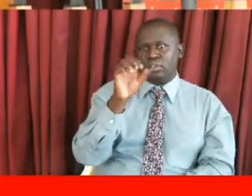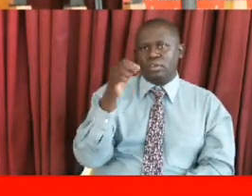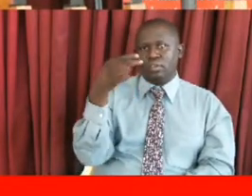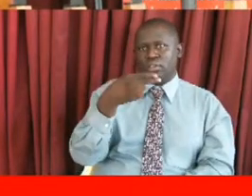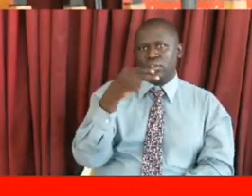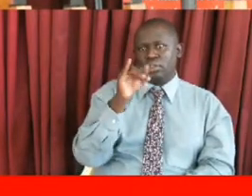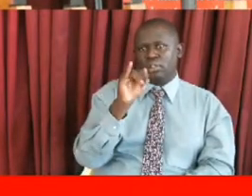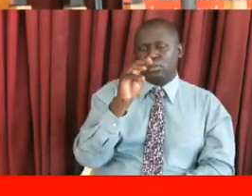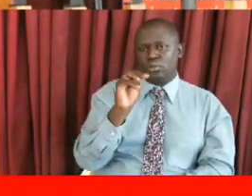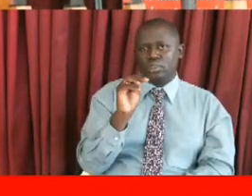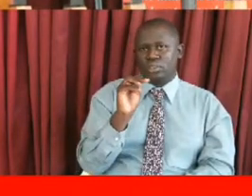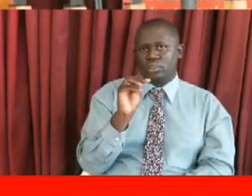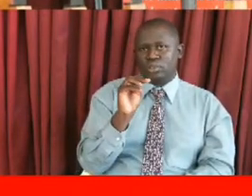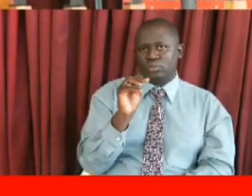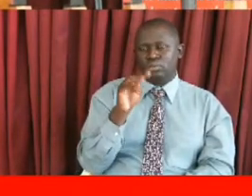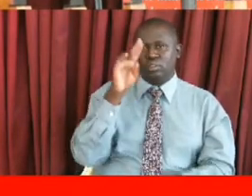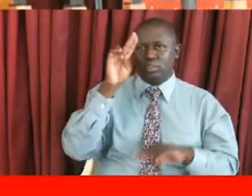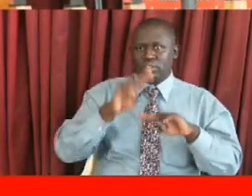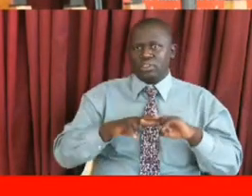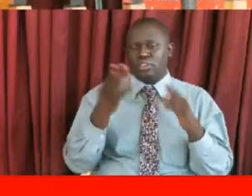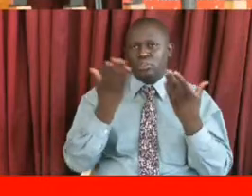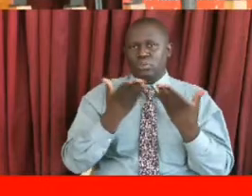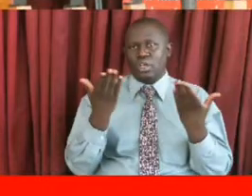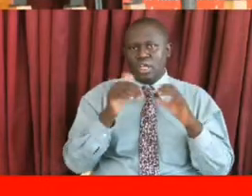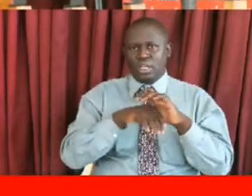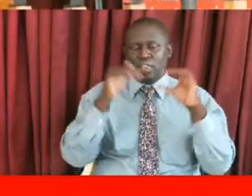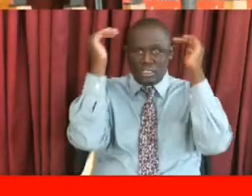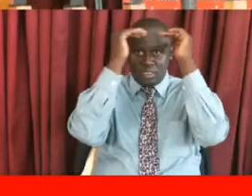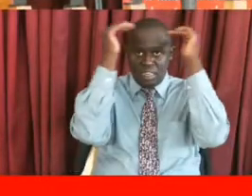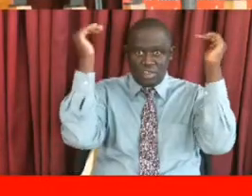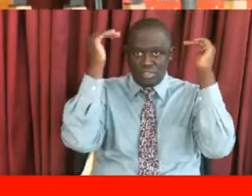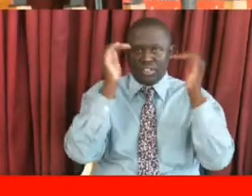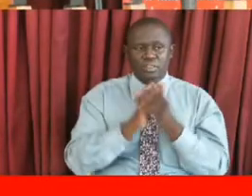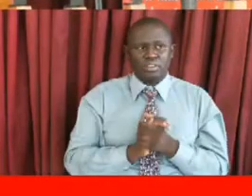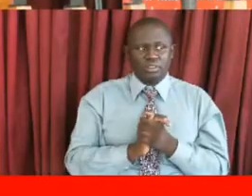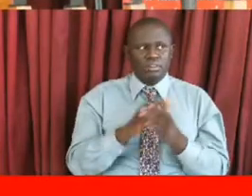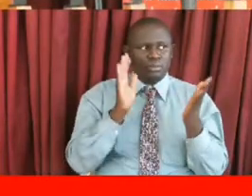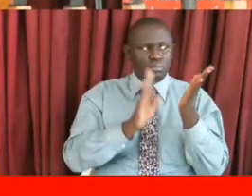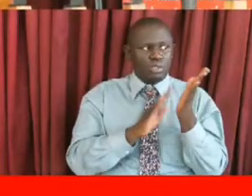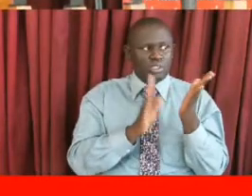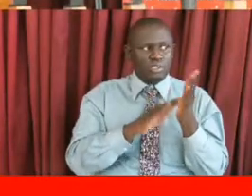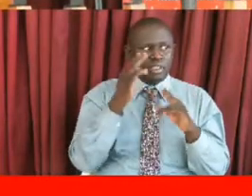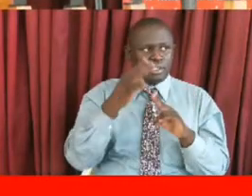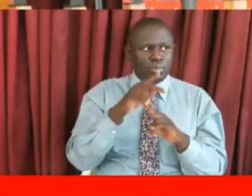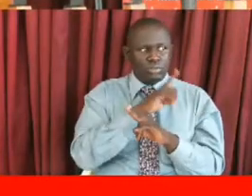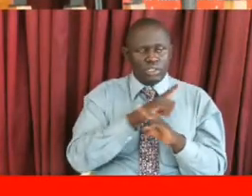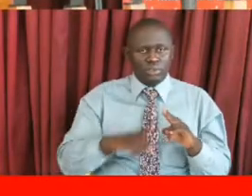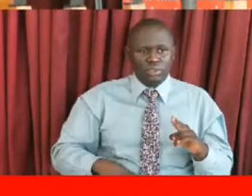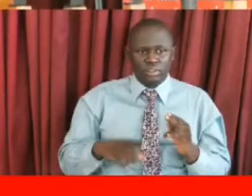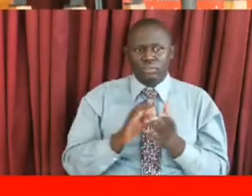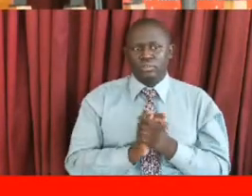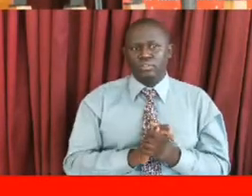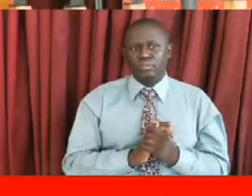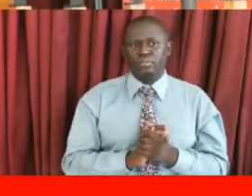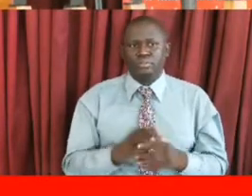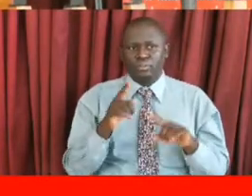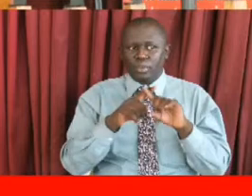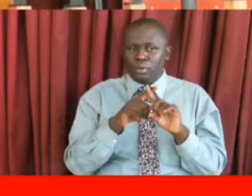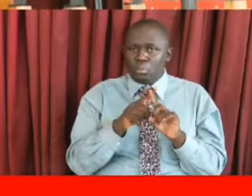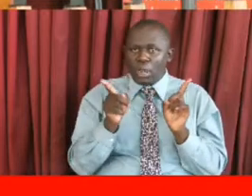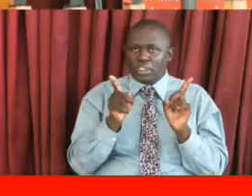Elohim sits in the heaven praise the name of the Lord but we have